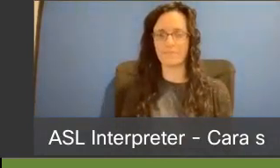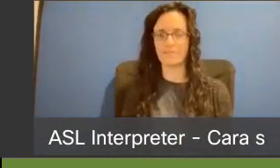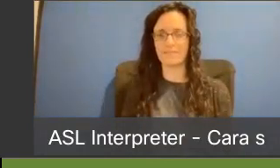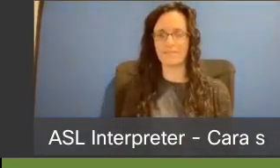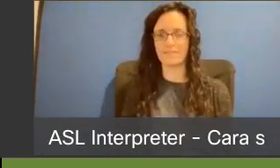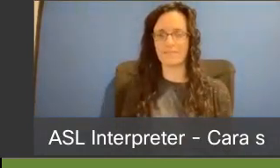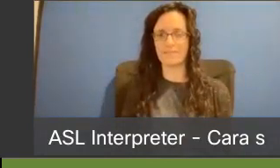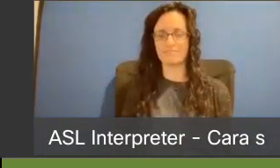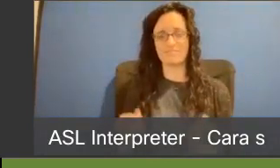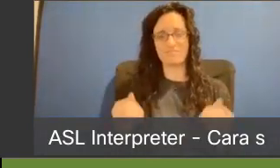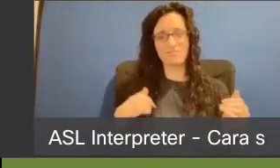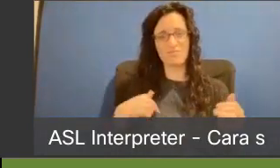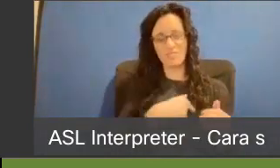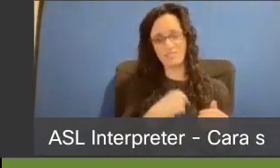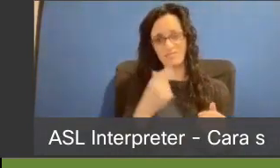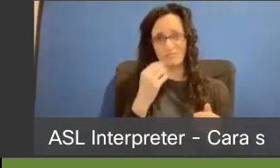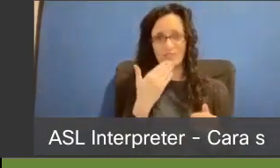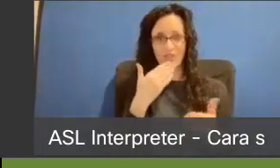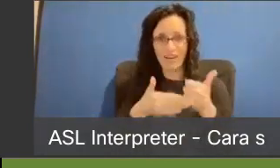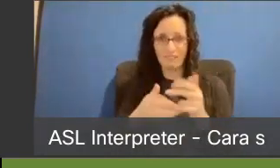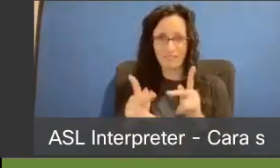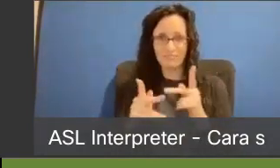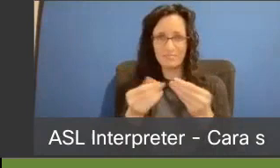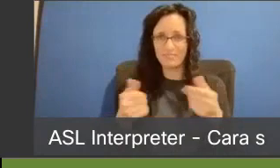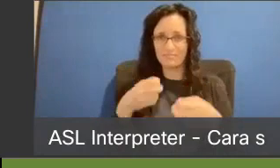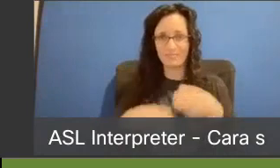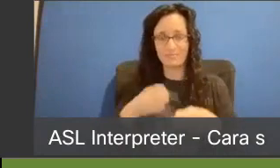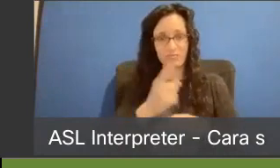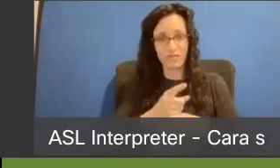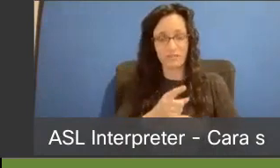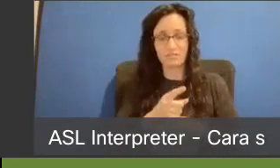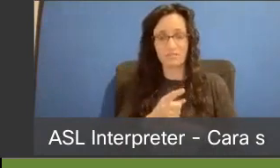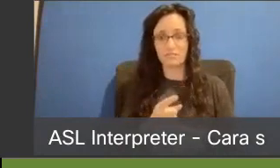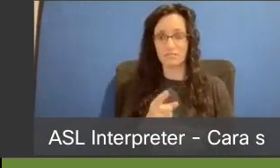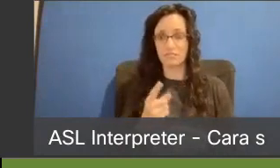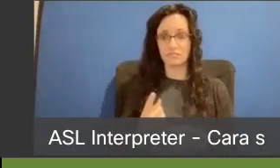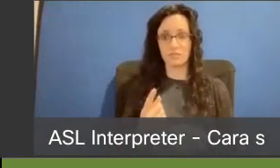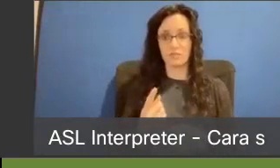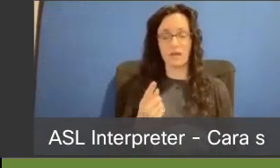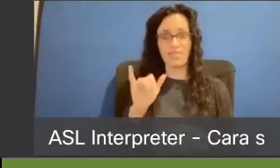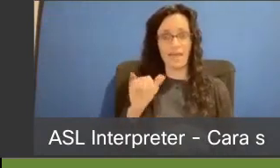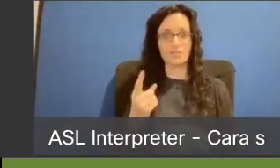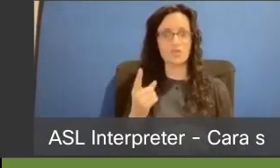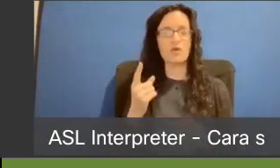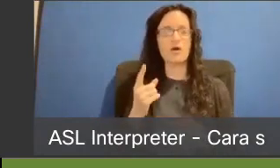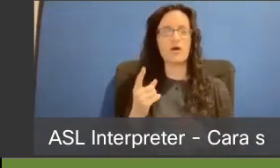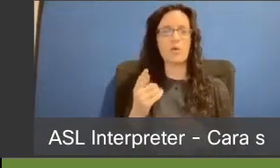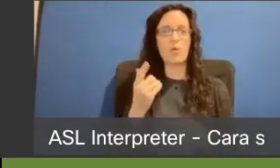probably pretty good problem solvers. We're good at helping people solve problems. And that is one way in which we can actually start talking to people. And I